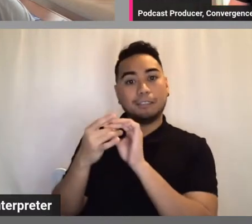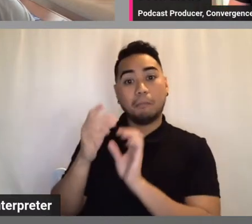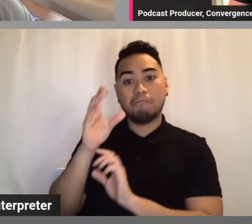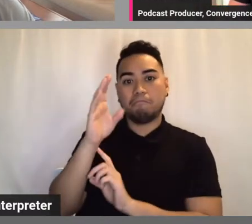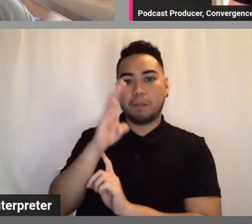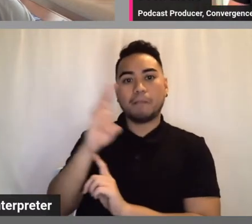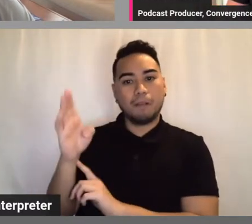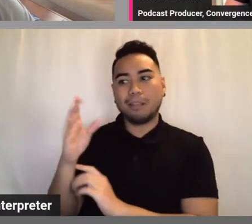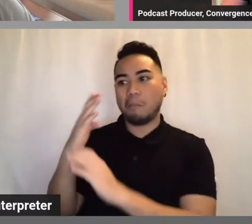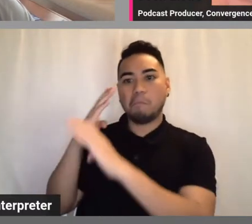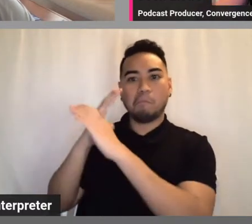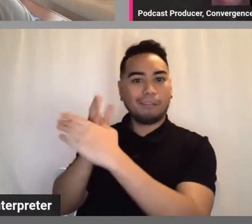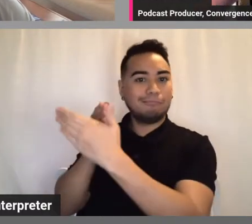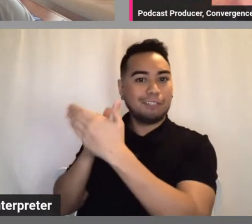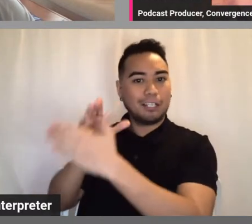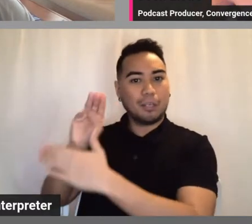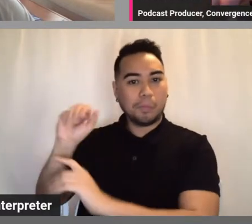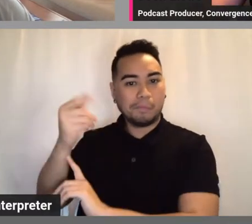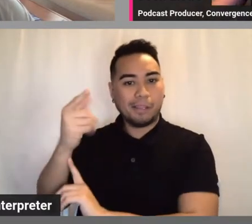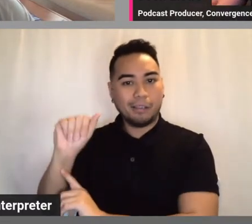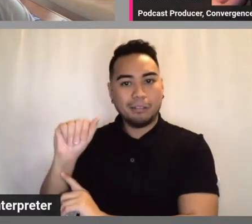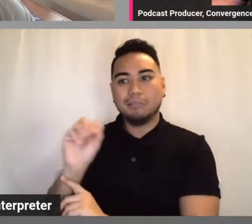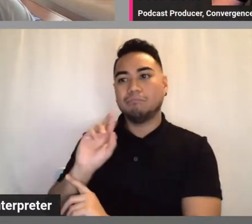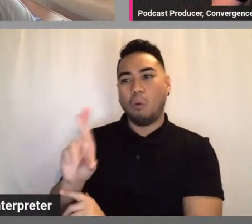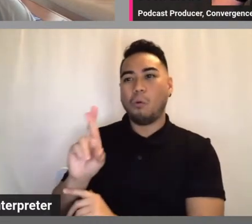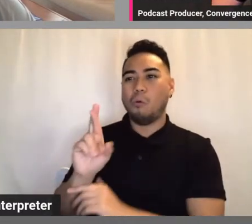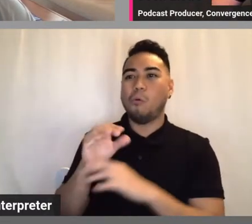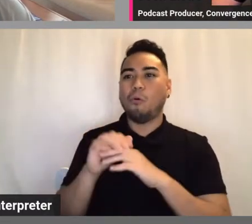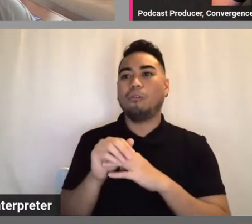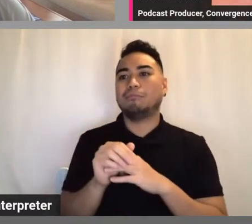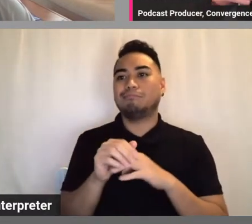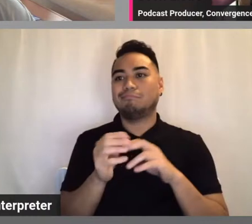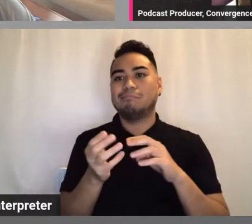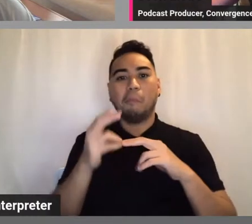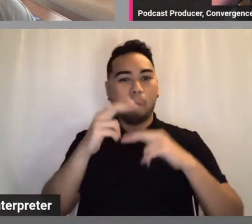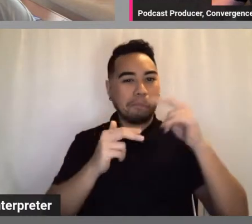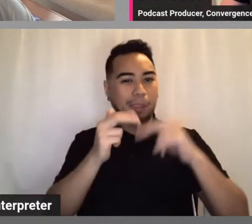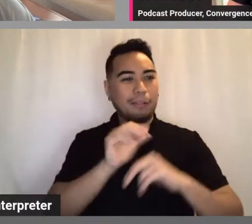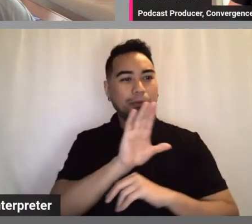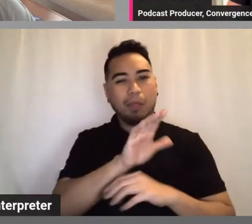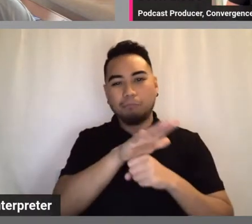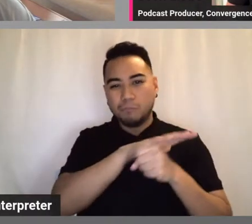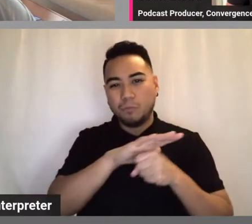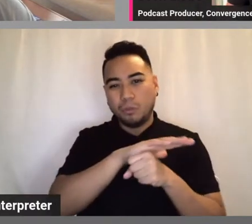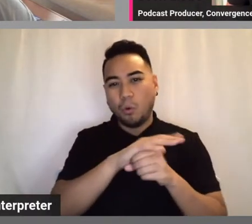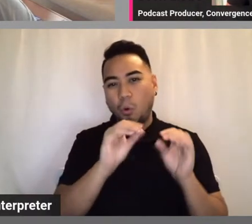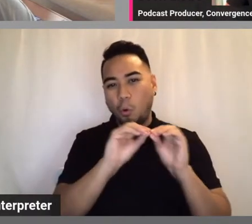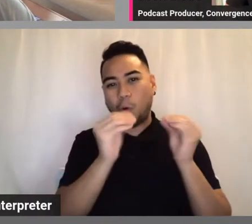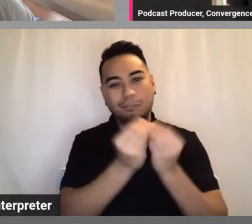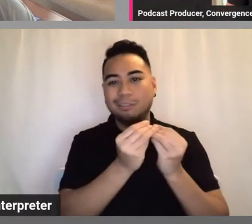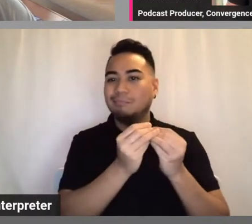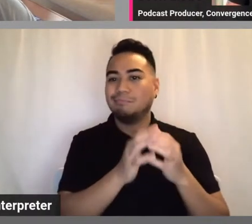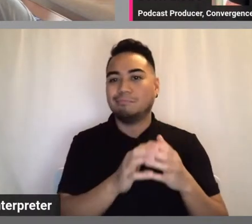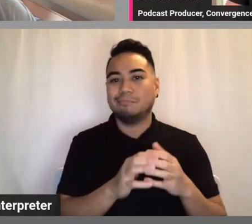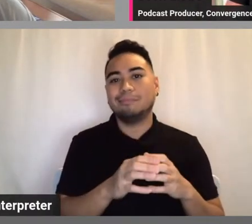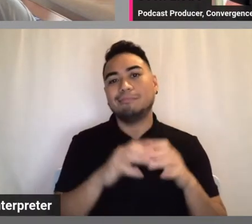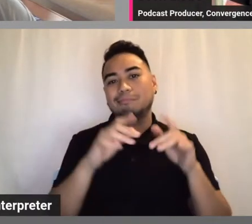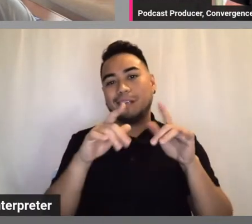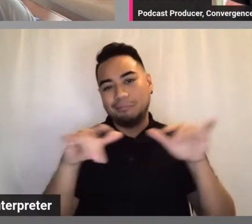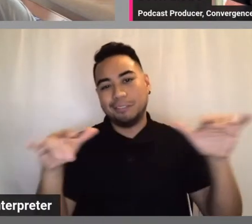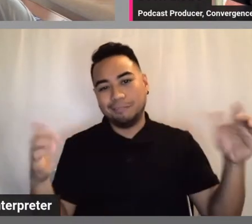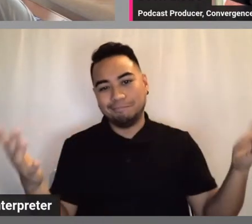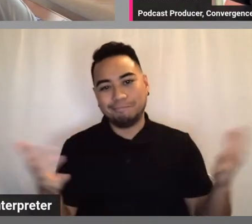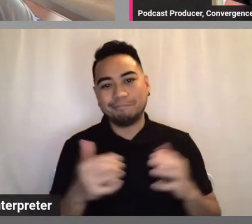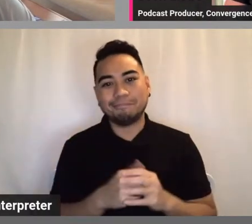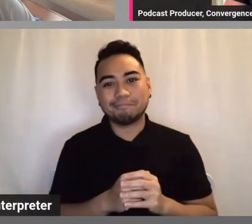continuation of the MAGA movement, or to build their local organization or their local movement, et cetera, et cetera. So